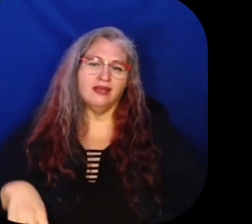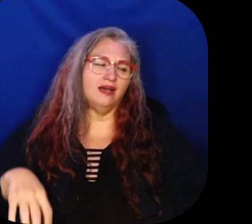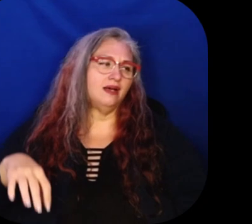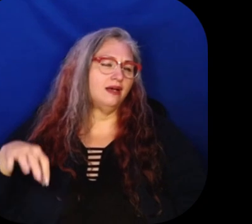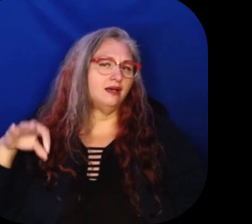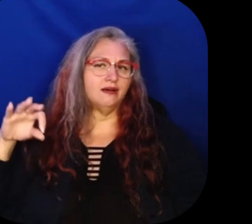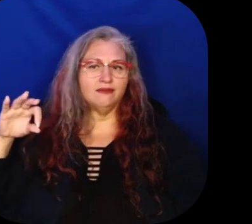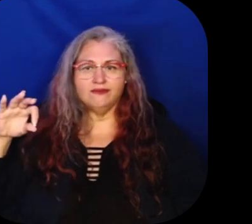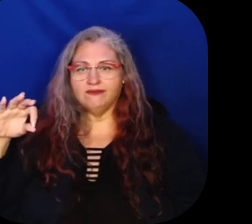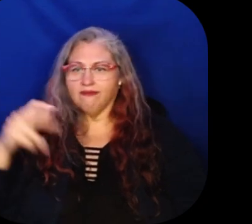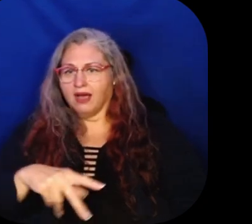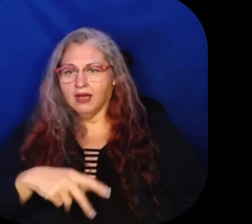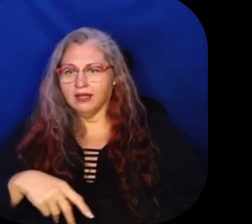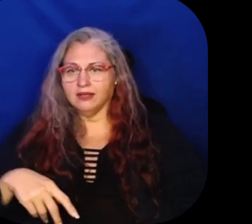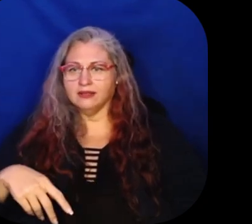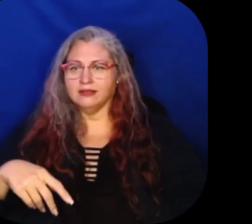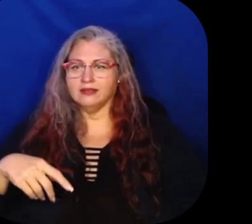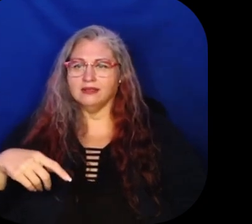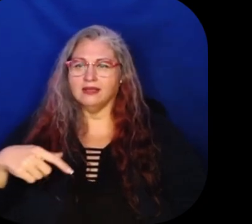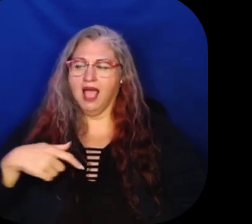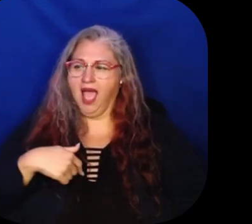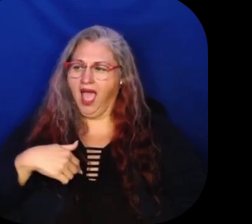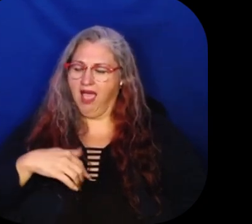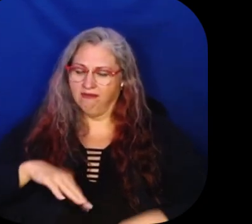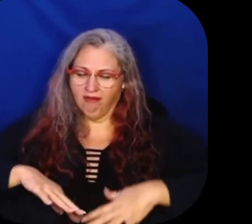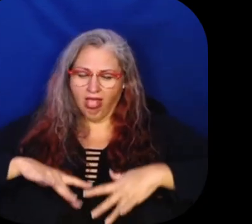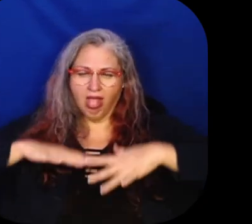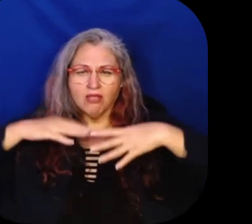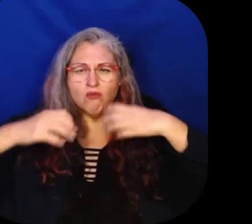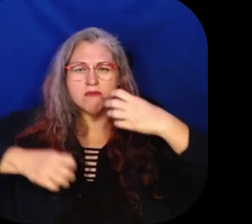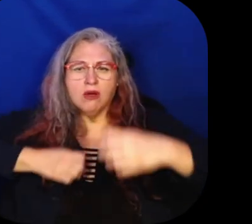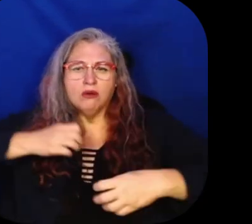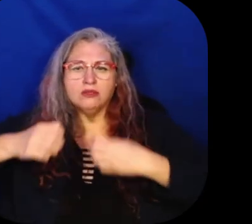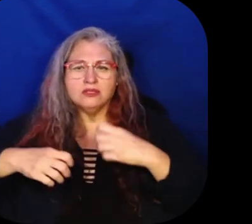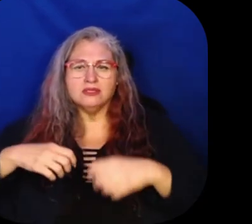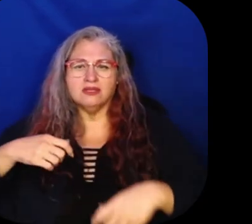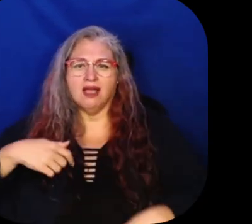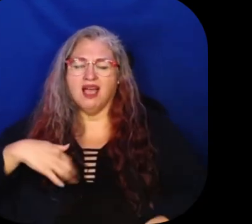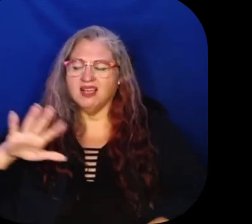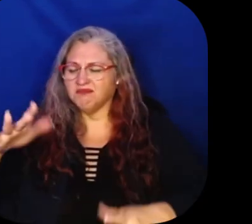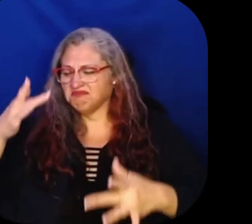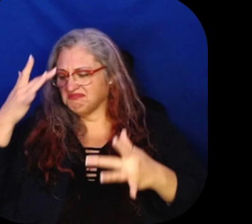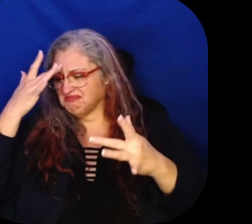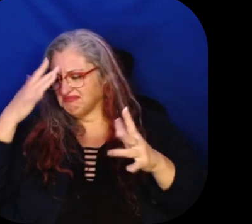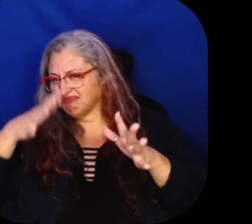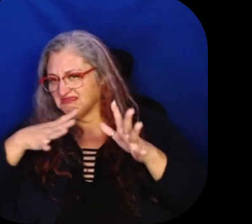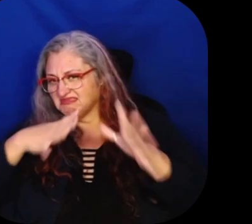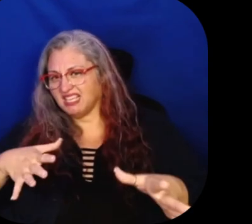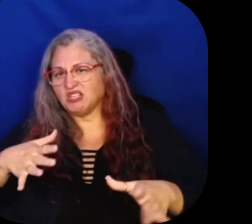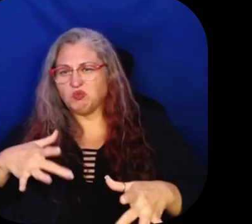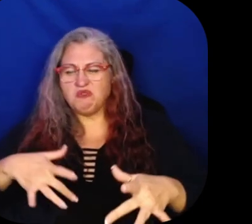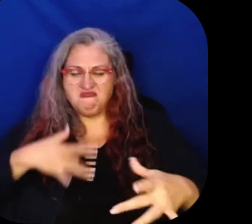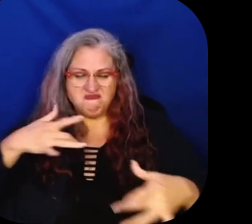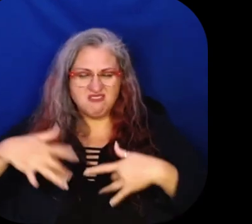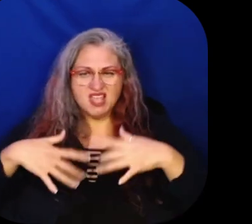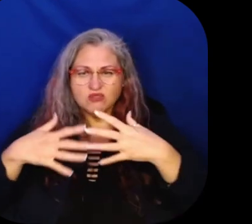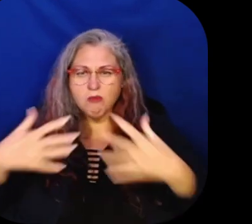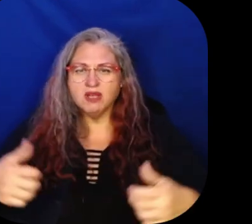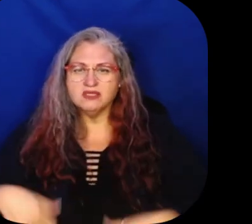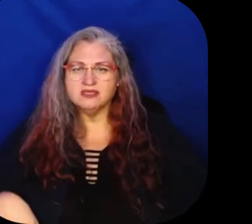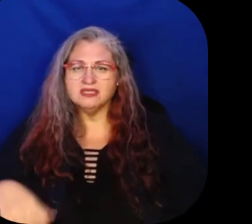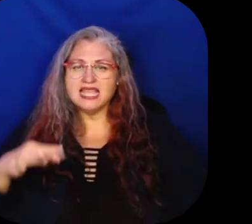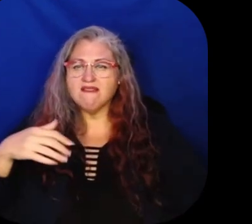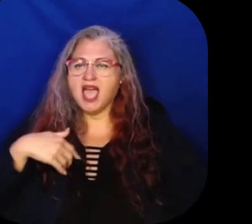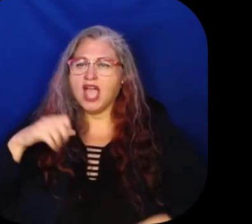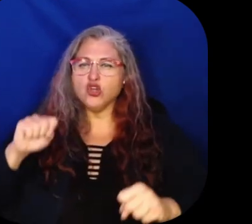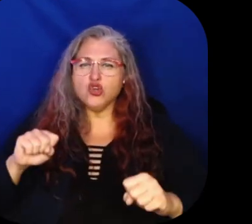Fuck. I am filled with emotion. I am sick of feeling. If I could just have